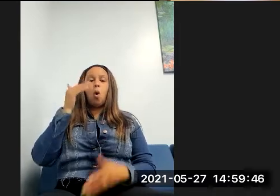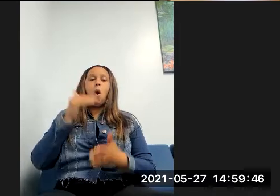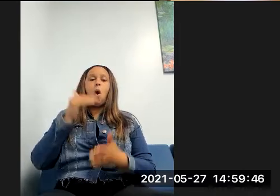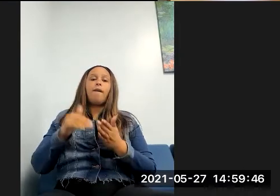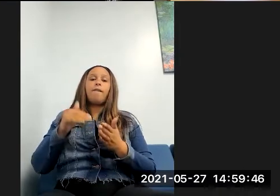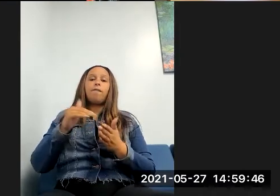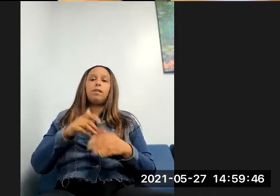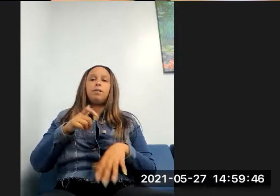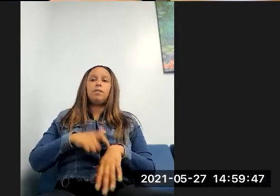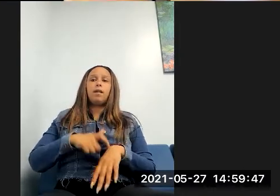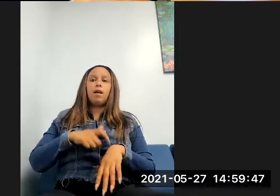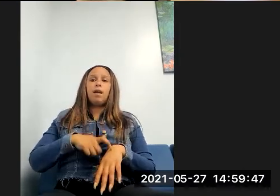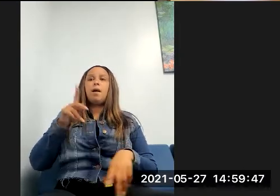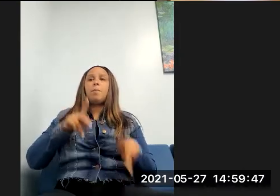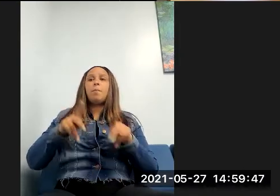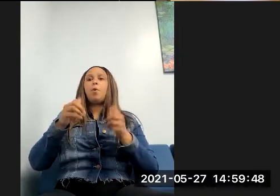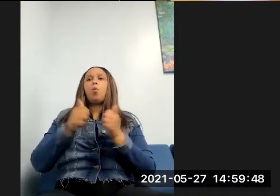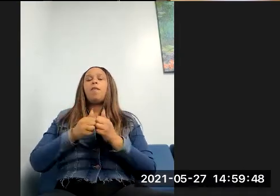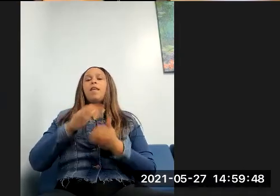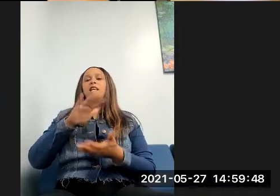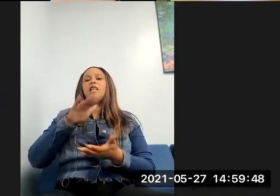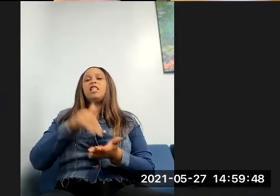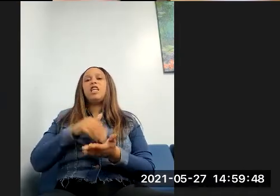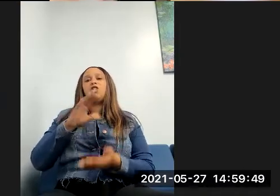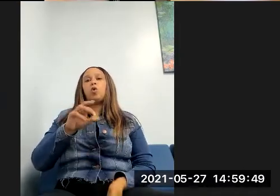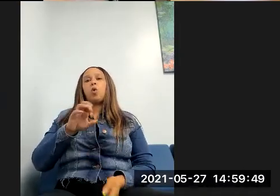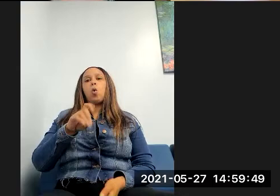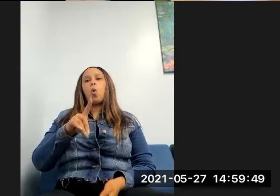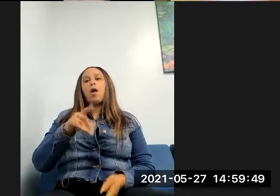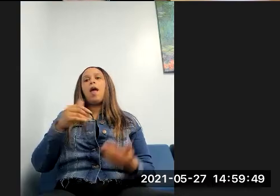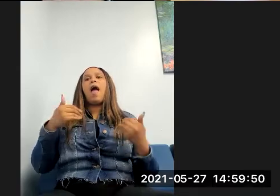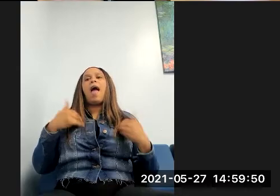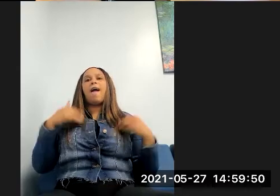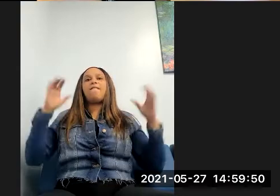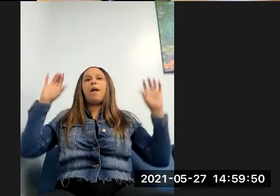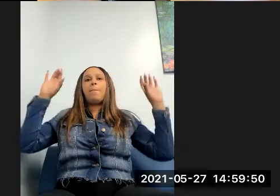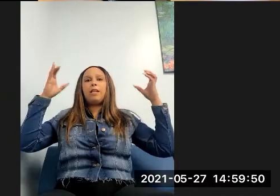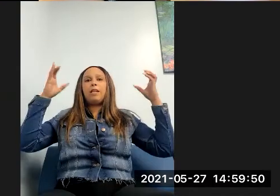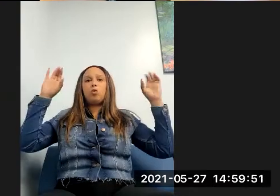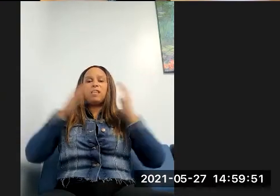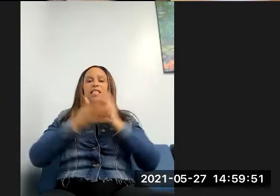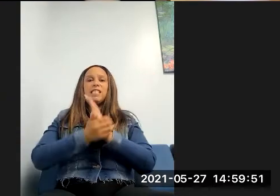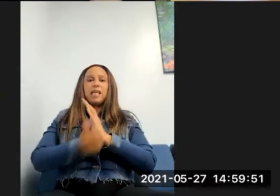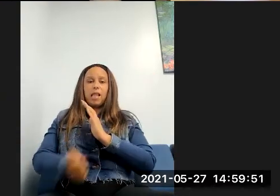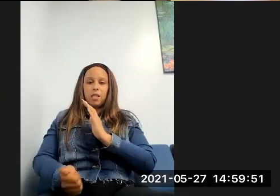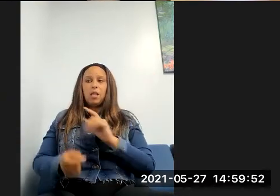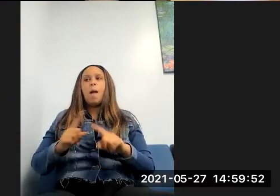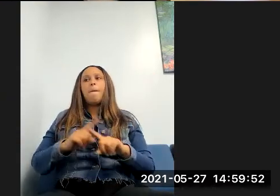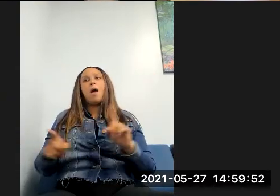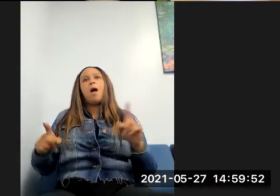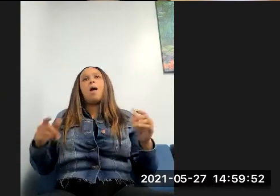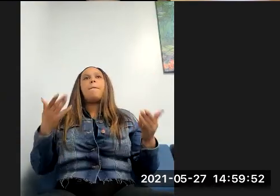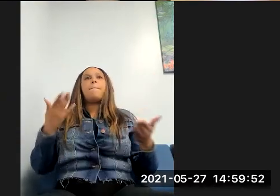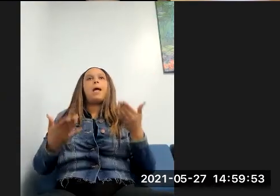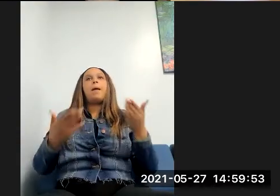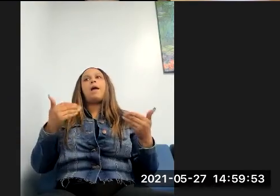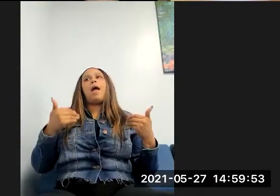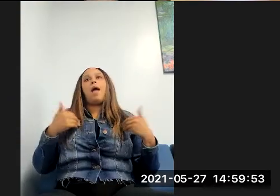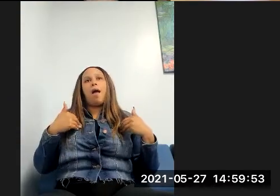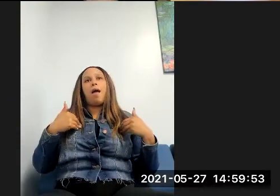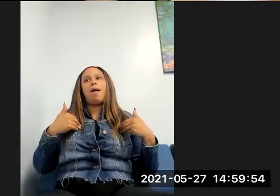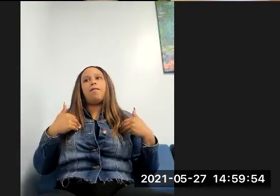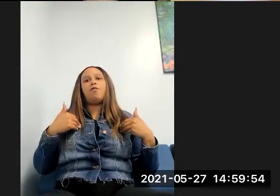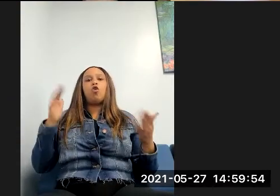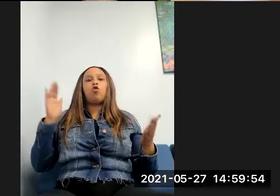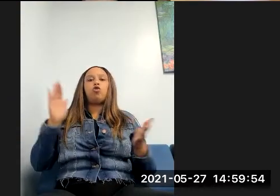with central cord have ambulatory skills, but they may have reduced